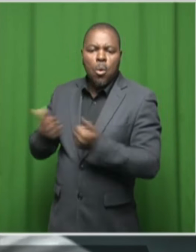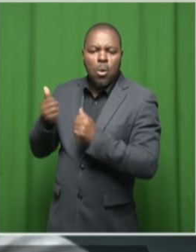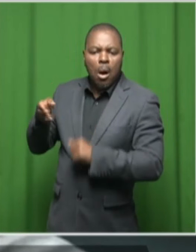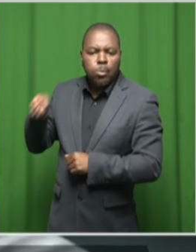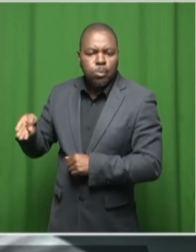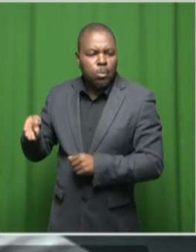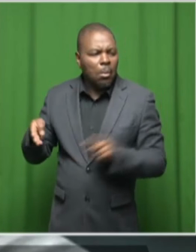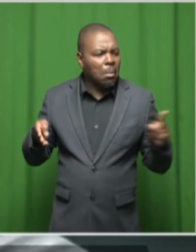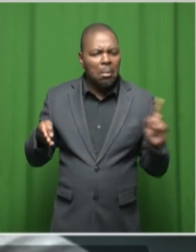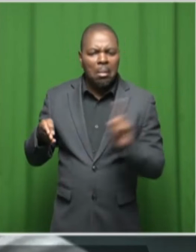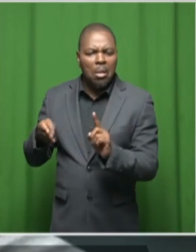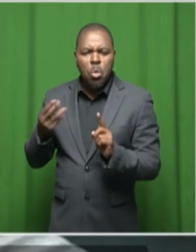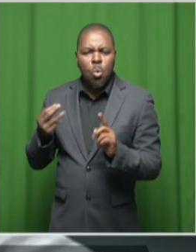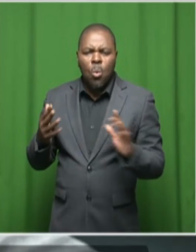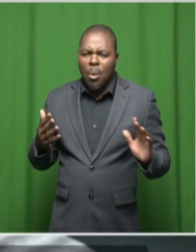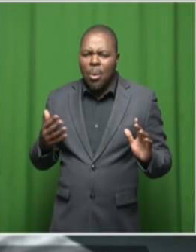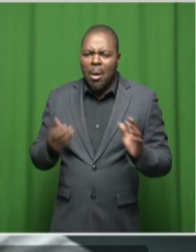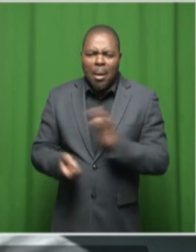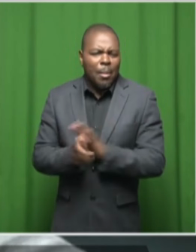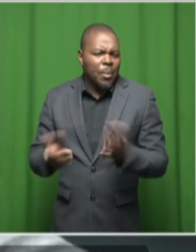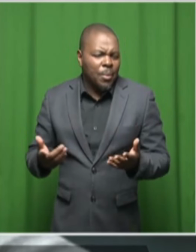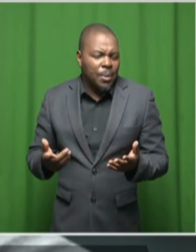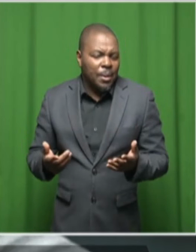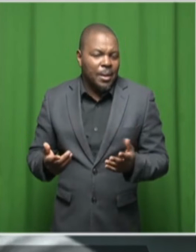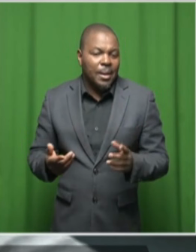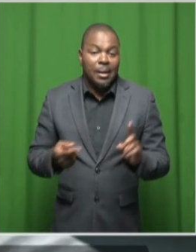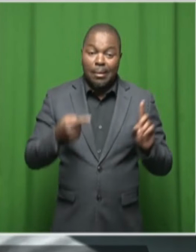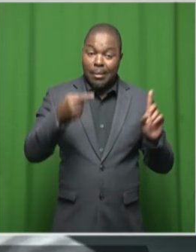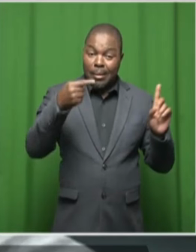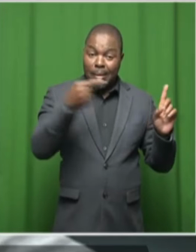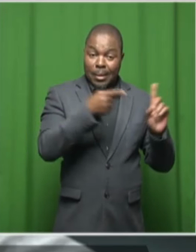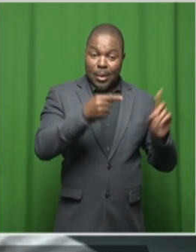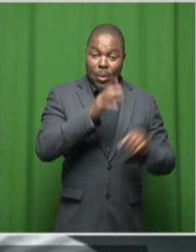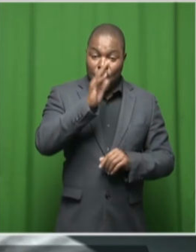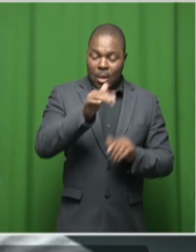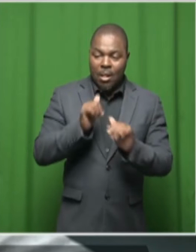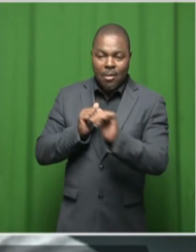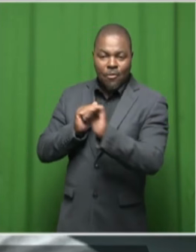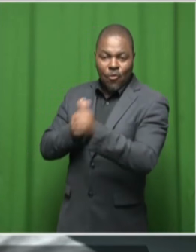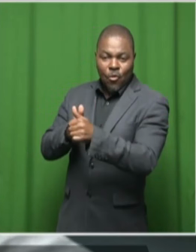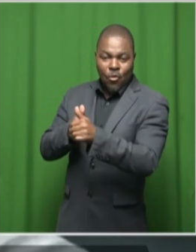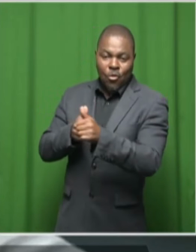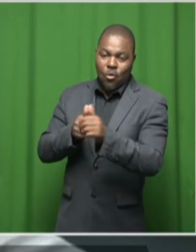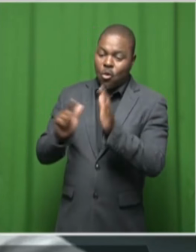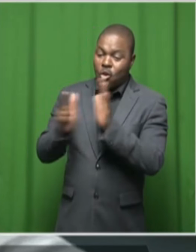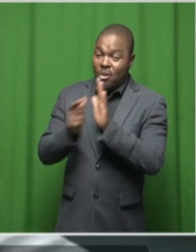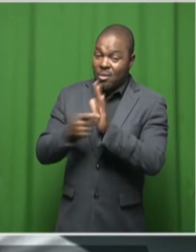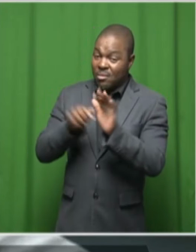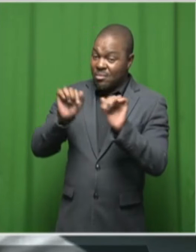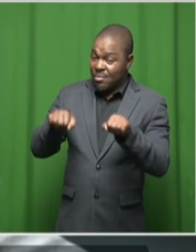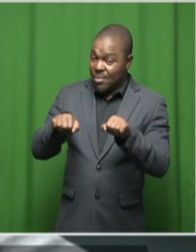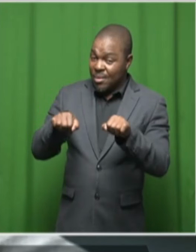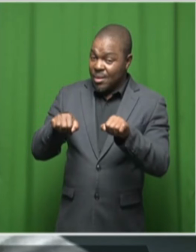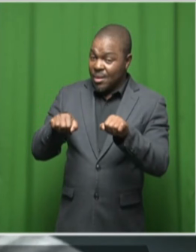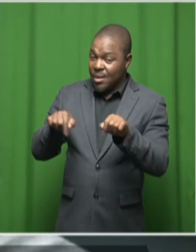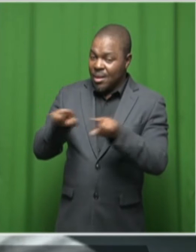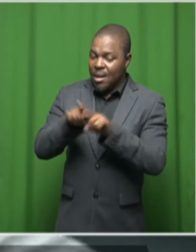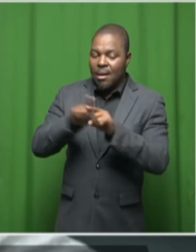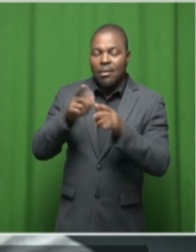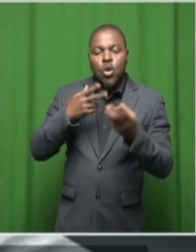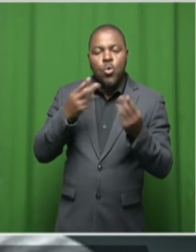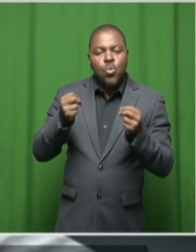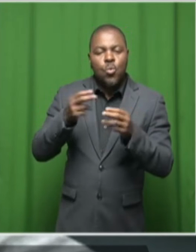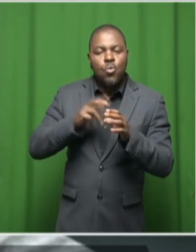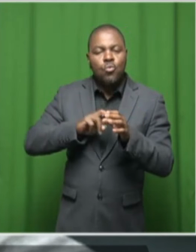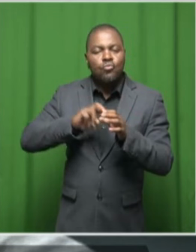overhaul? And the second question then becomes, will a Gayton McKenzie follow the letter of the law in terms of the new migration policies